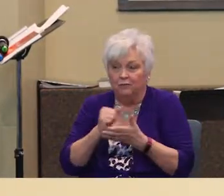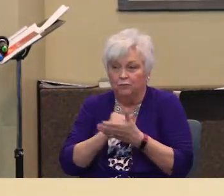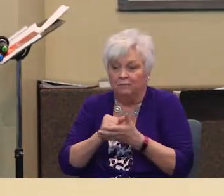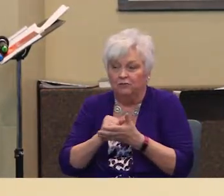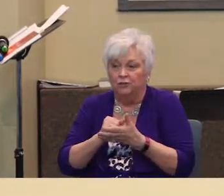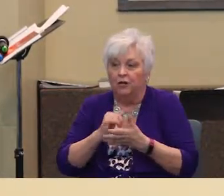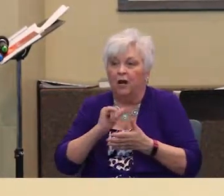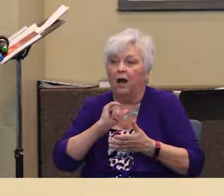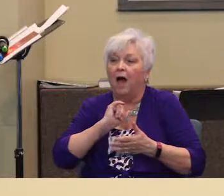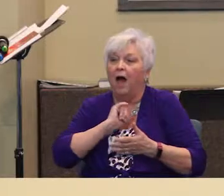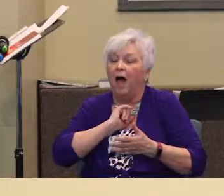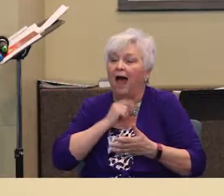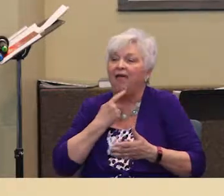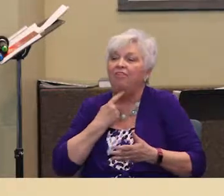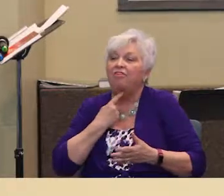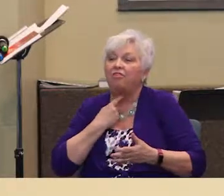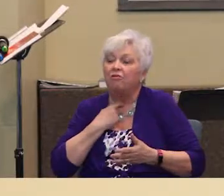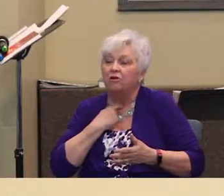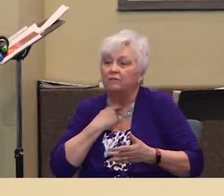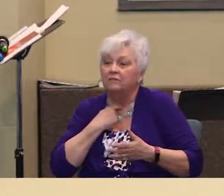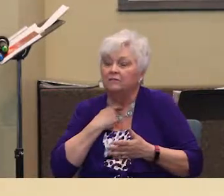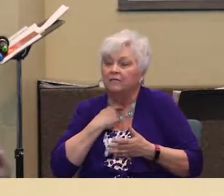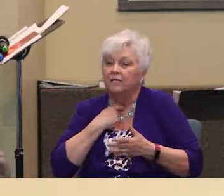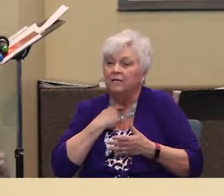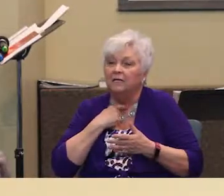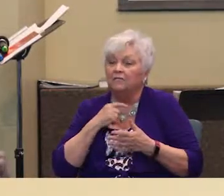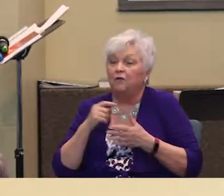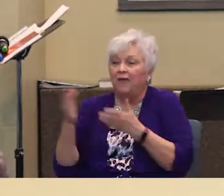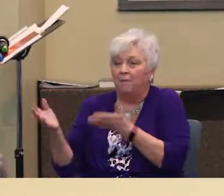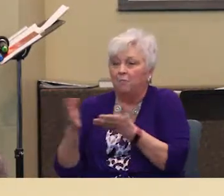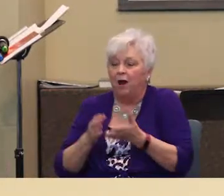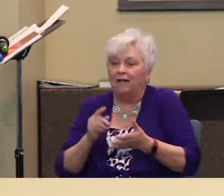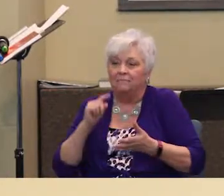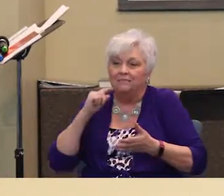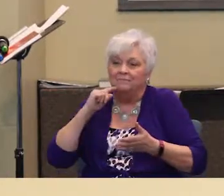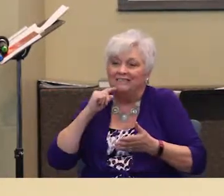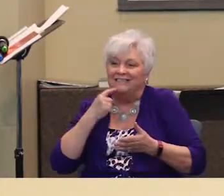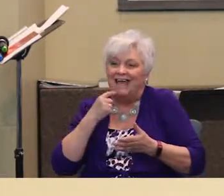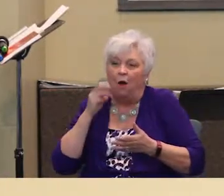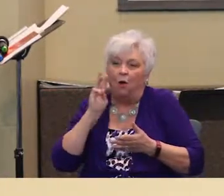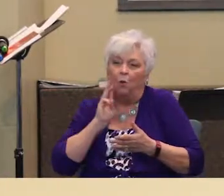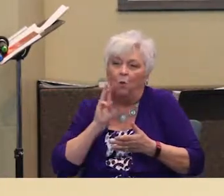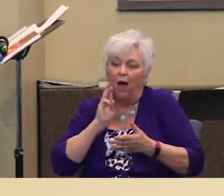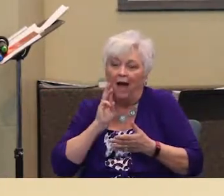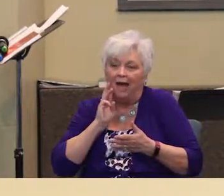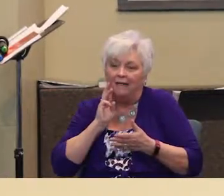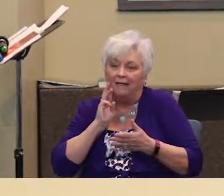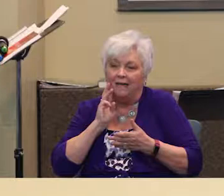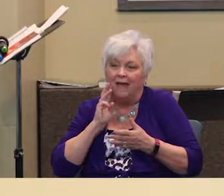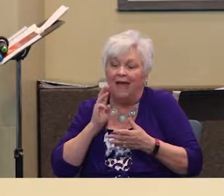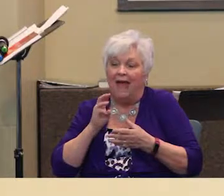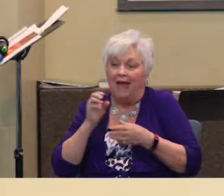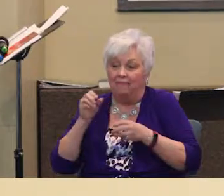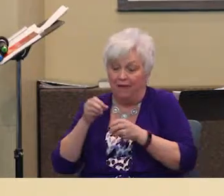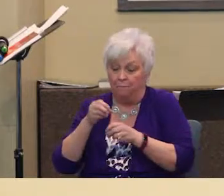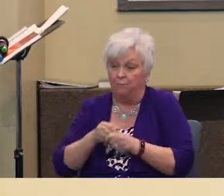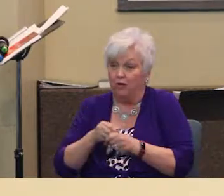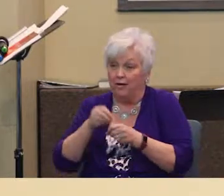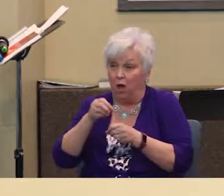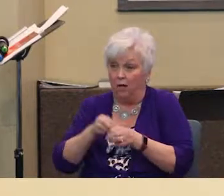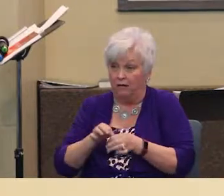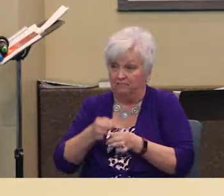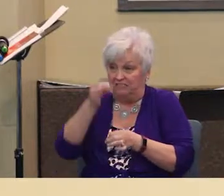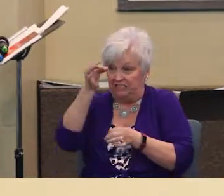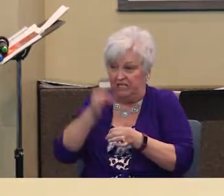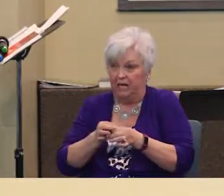thirst. A jar full of sour wine stood there. So they put a sponge full of the sour wine on a hyssop branch and held